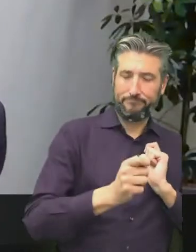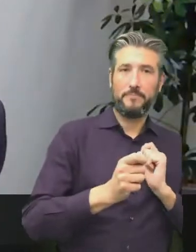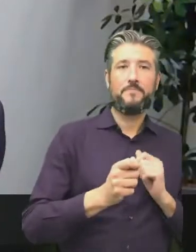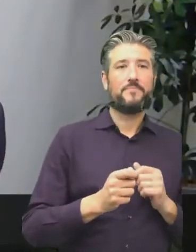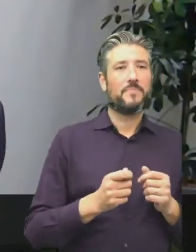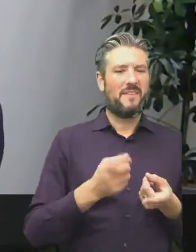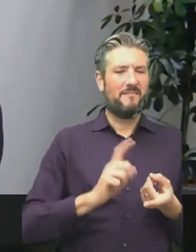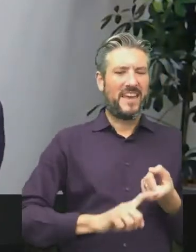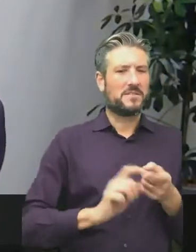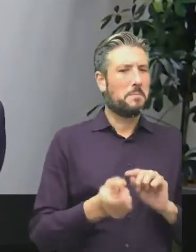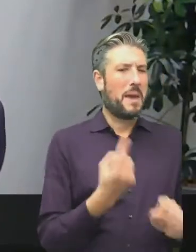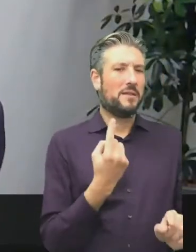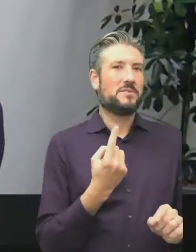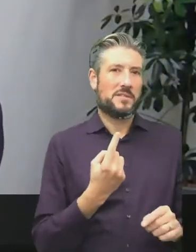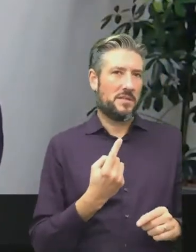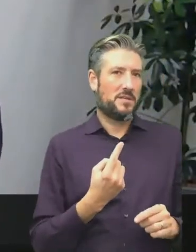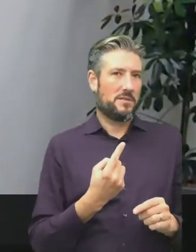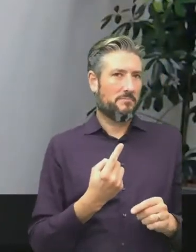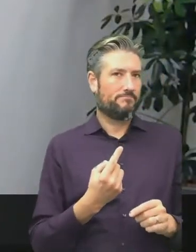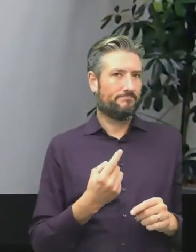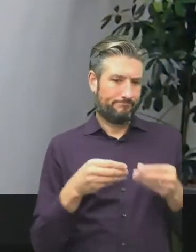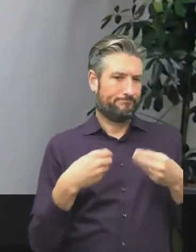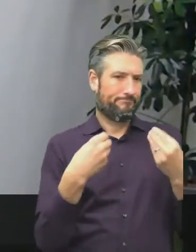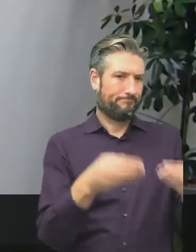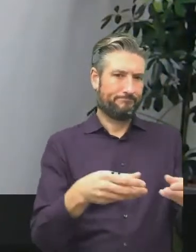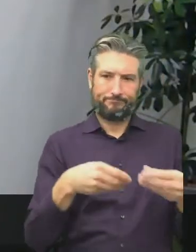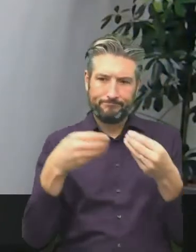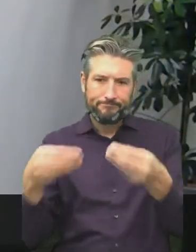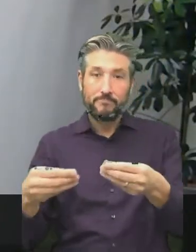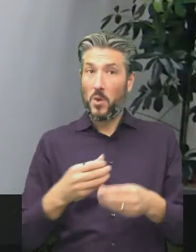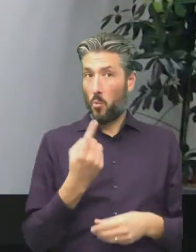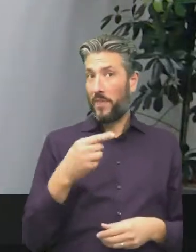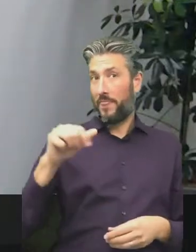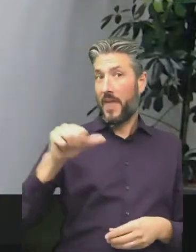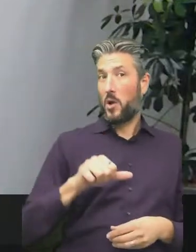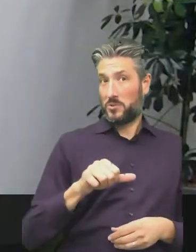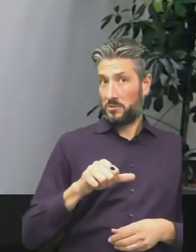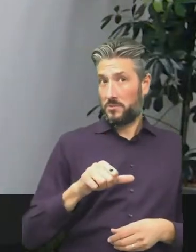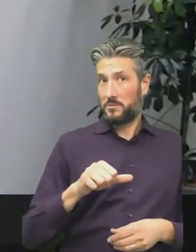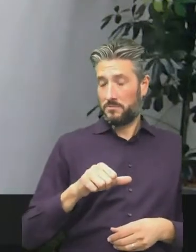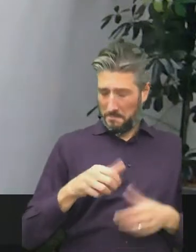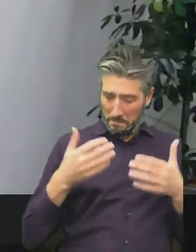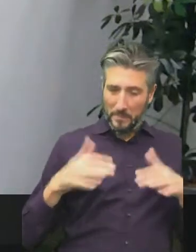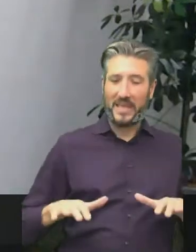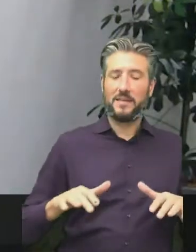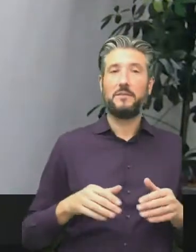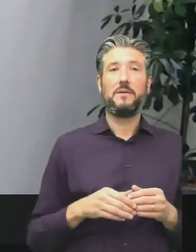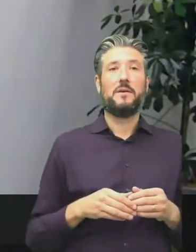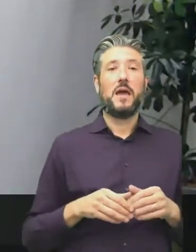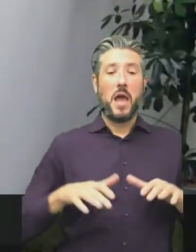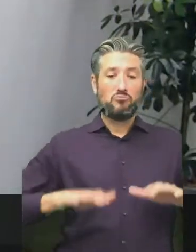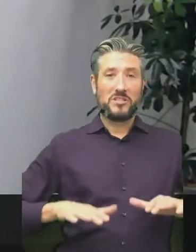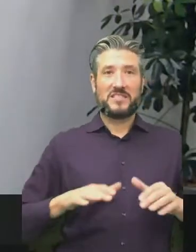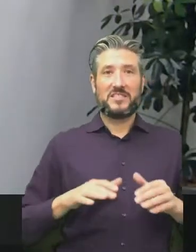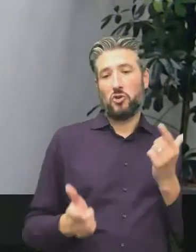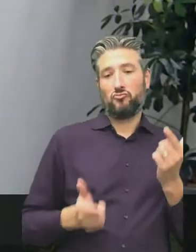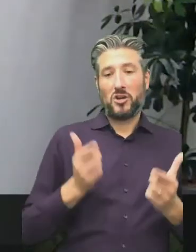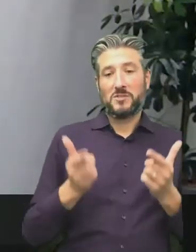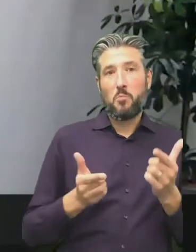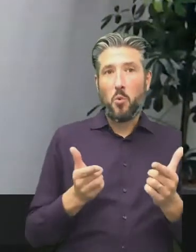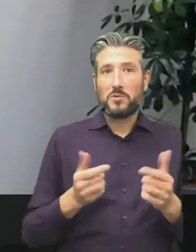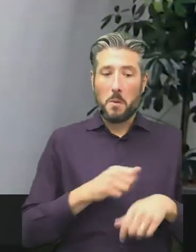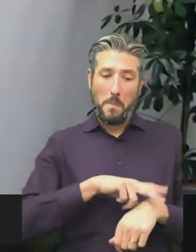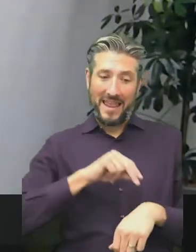persistent offenders taking risks with Londoners' safety. The British Transport Police and TfL enforcement officers have issued